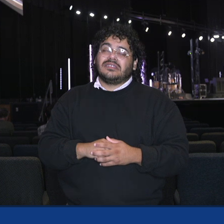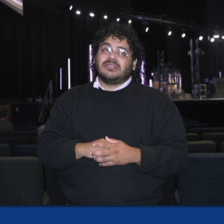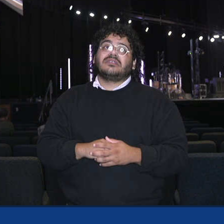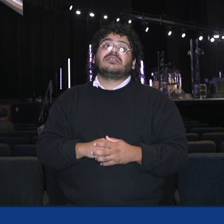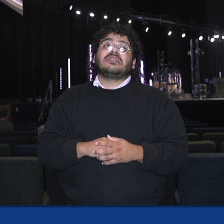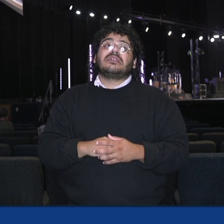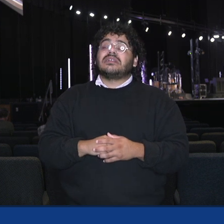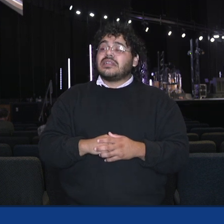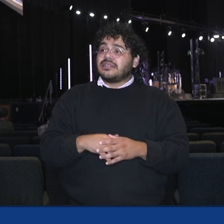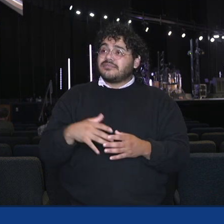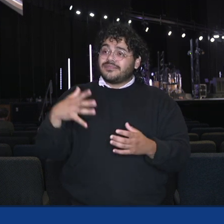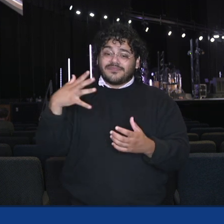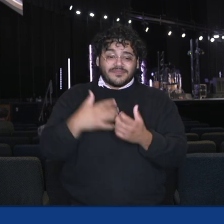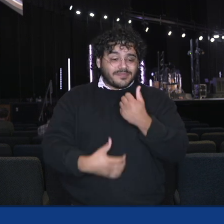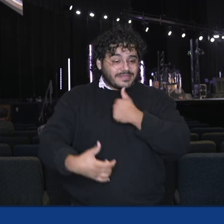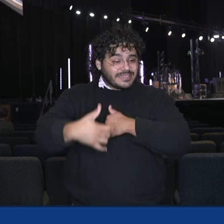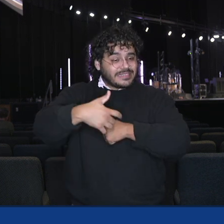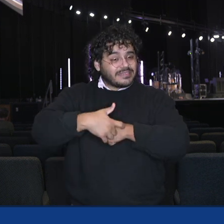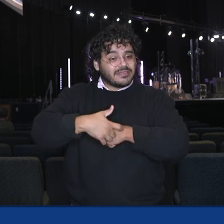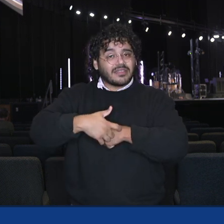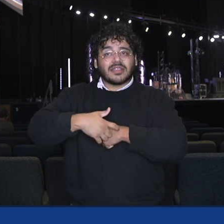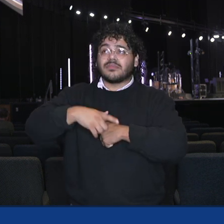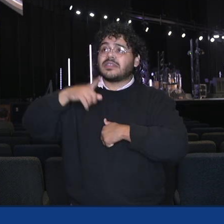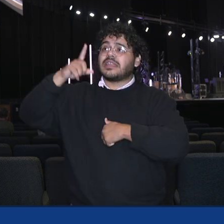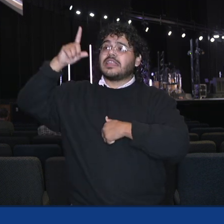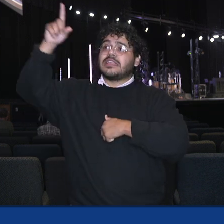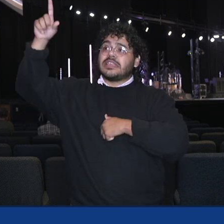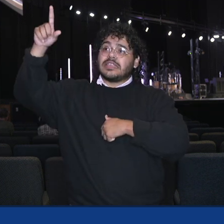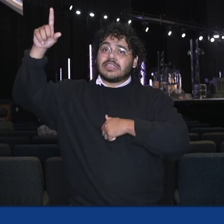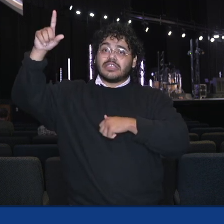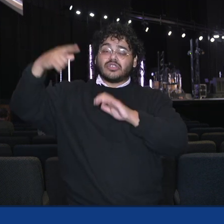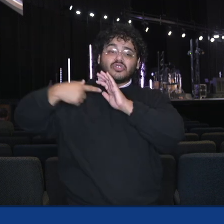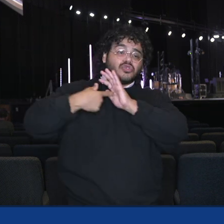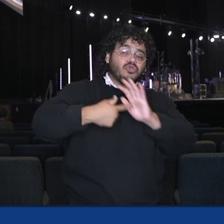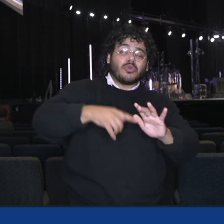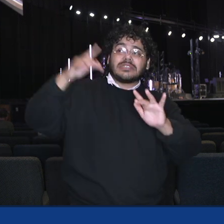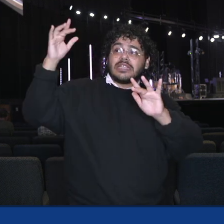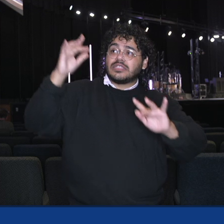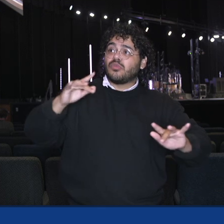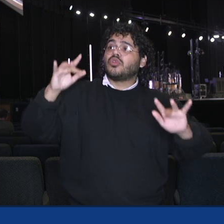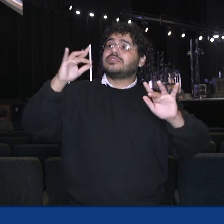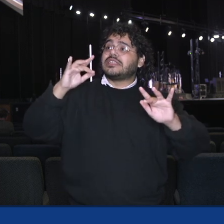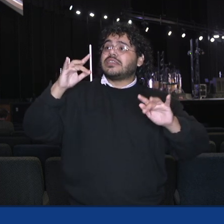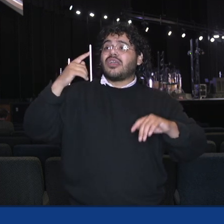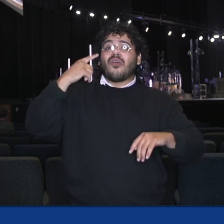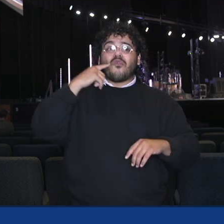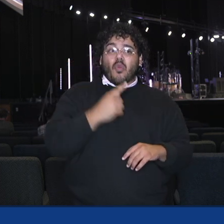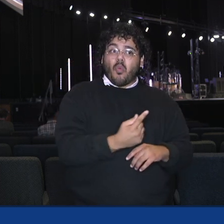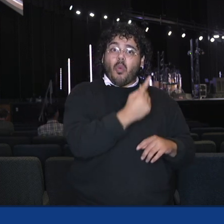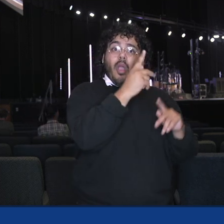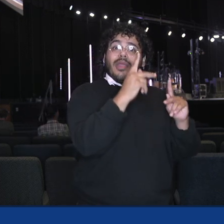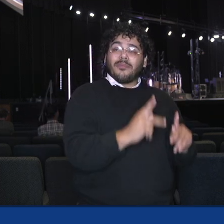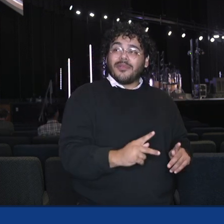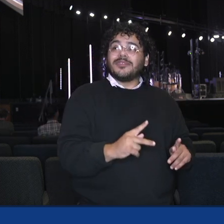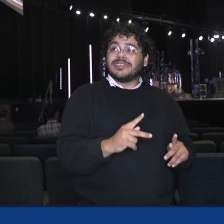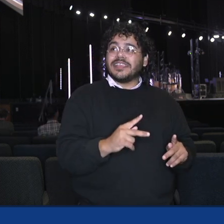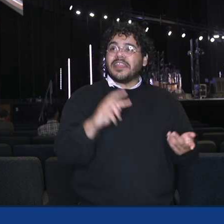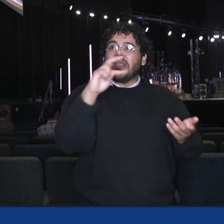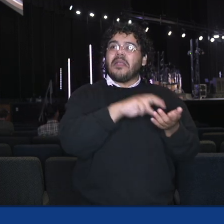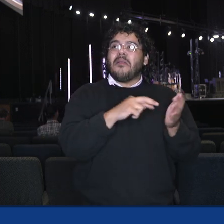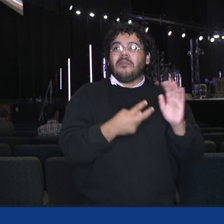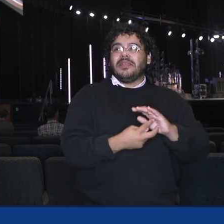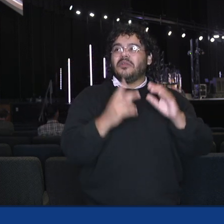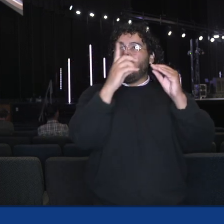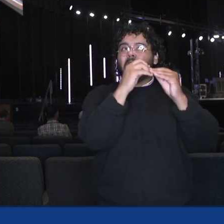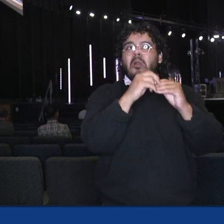And every time he does that in the singular, what's happening is that there's another signpost of the kingdom